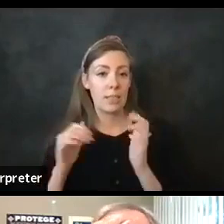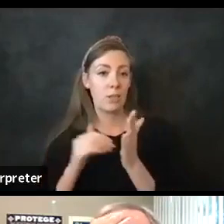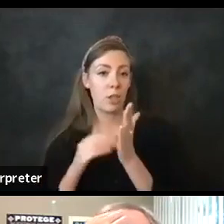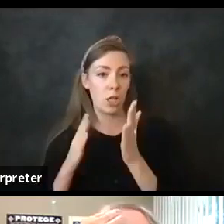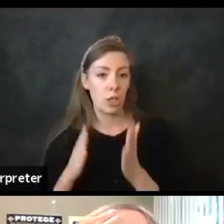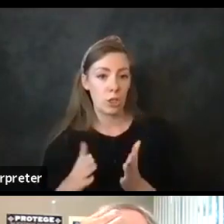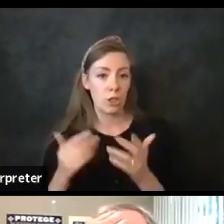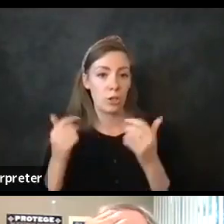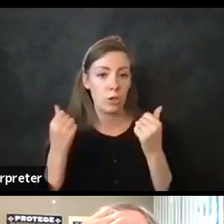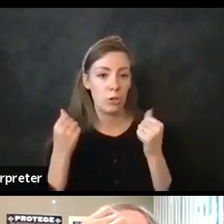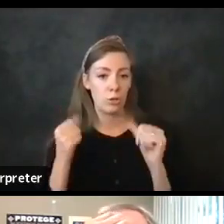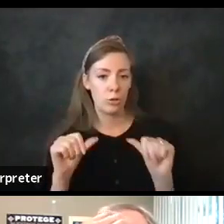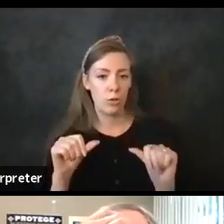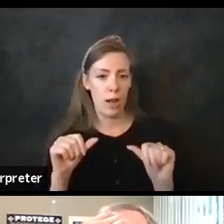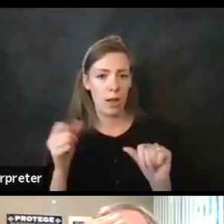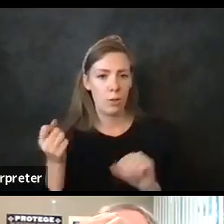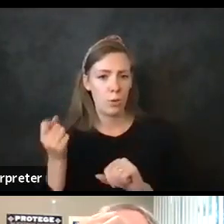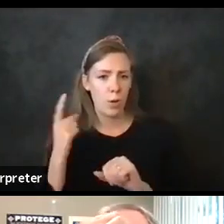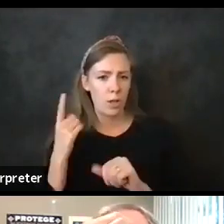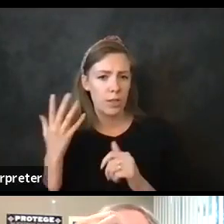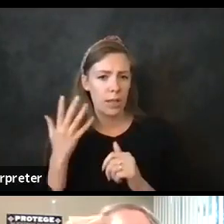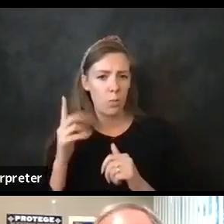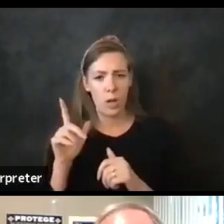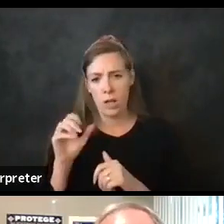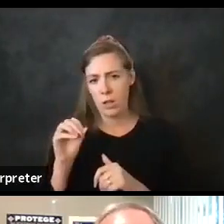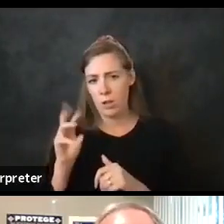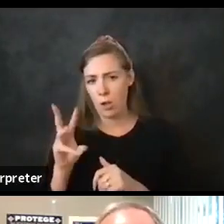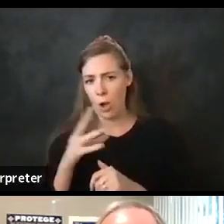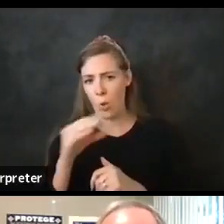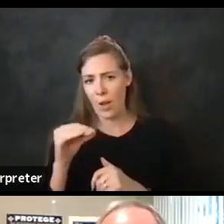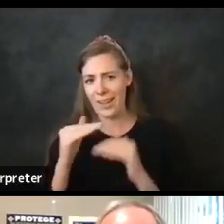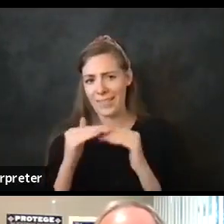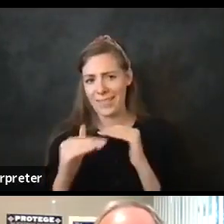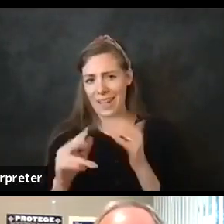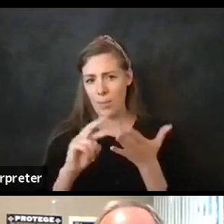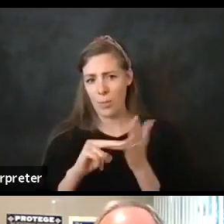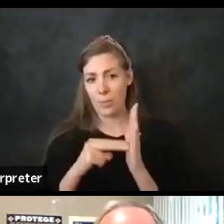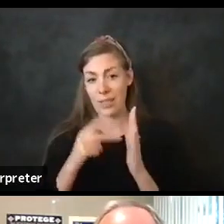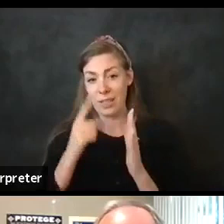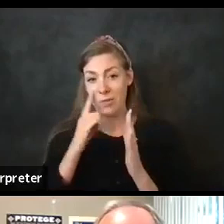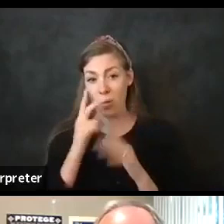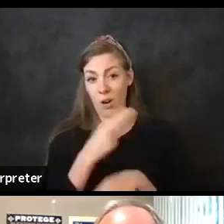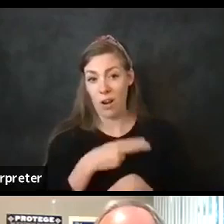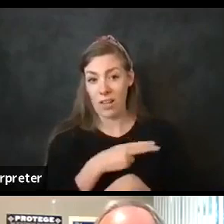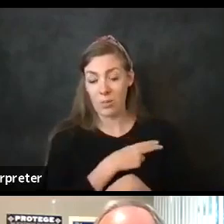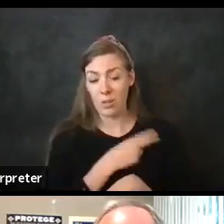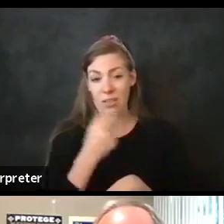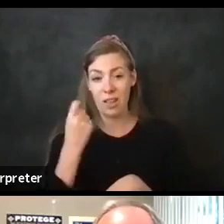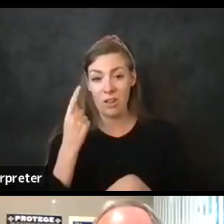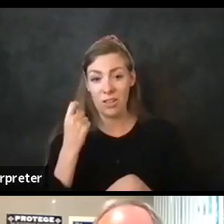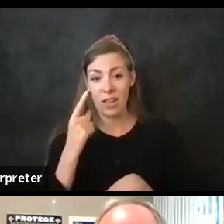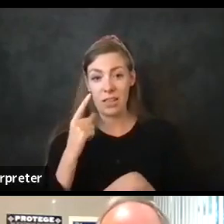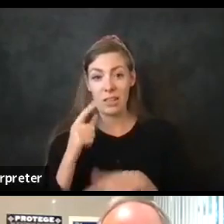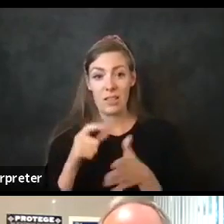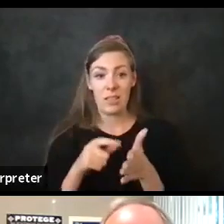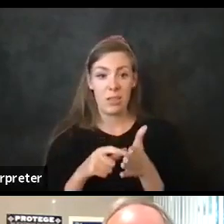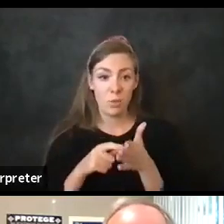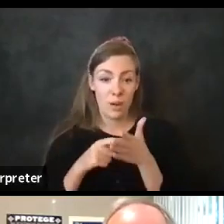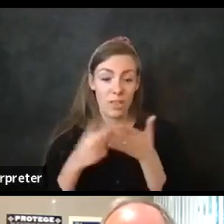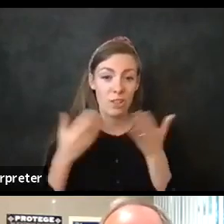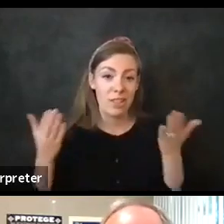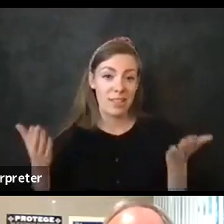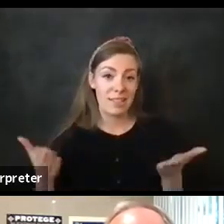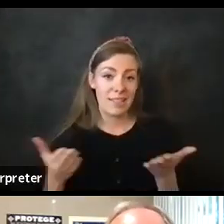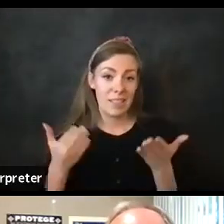to try to understand what low and stable means for the hospitals. In other words, this criteria is here and have